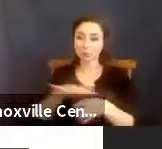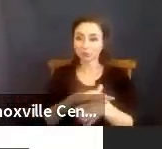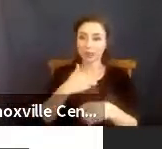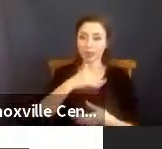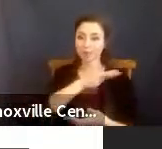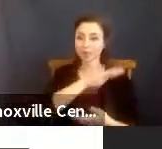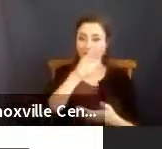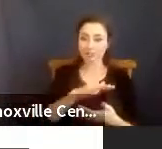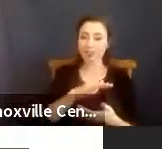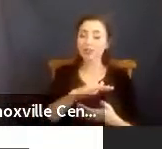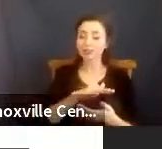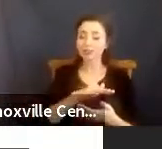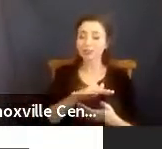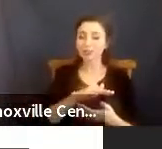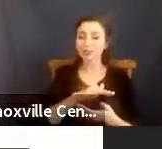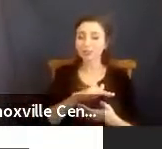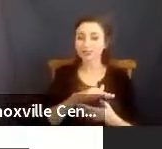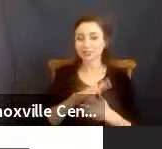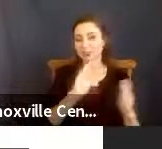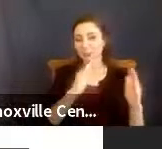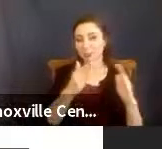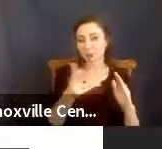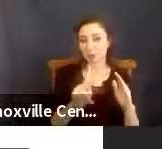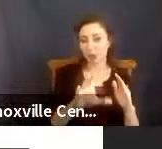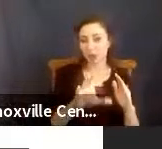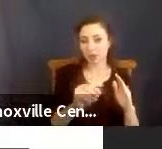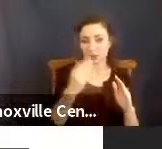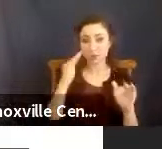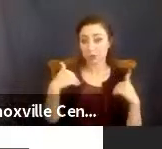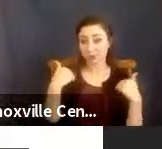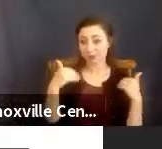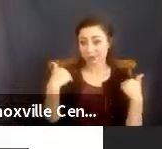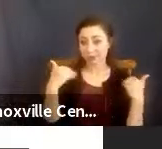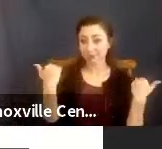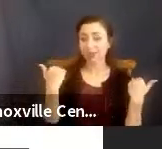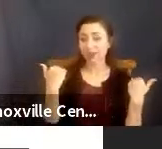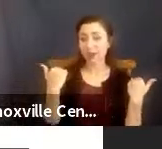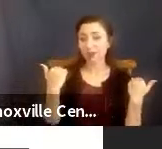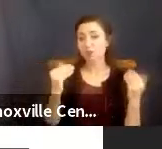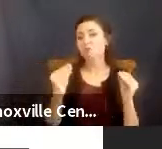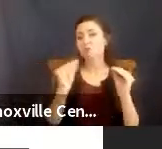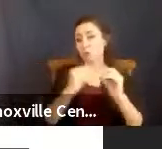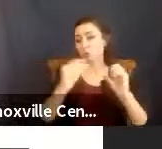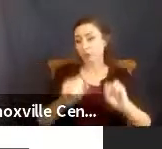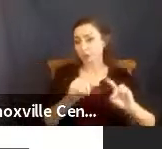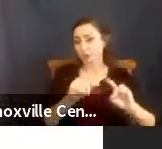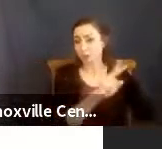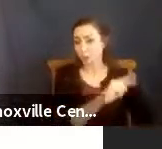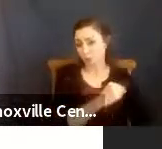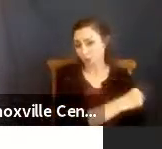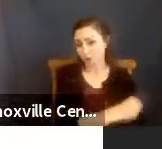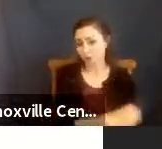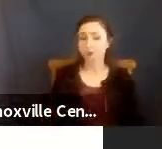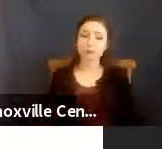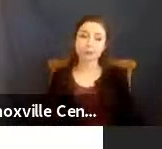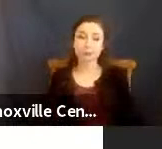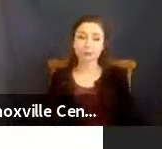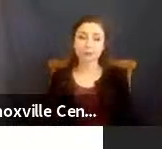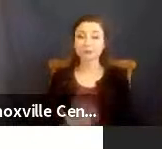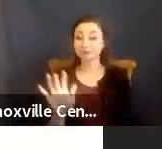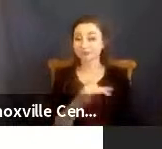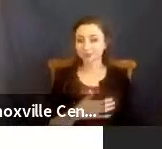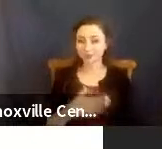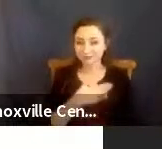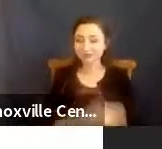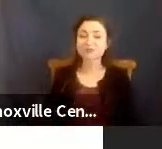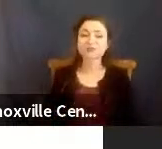than Knox County specifically does right now. And we know the younger are less likely to be hospitalized. Next slide, please. For